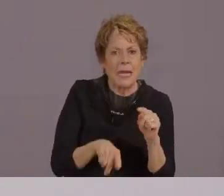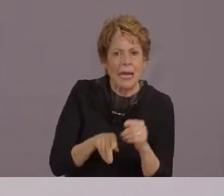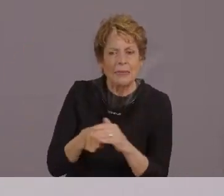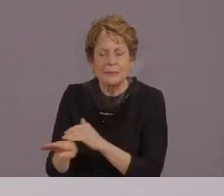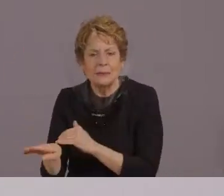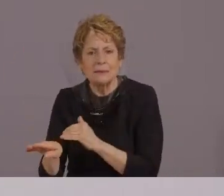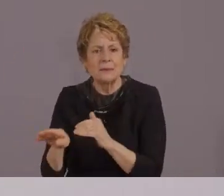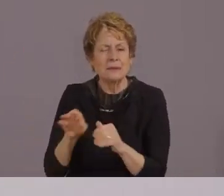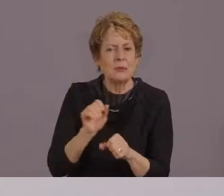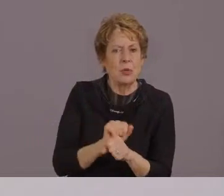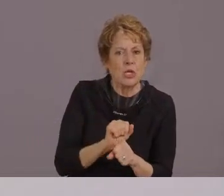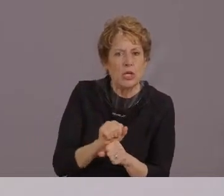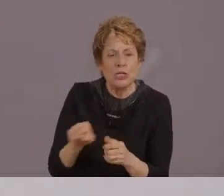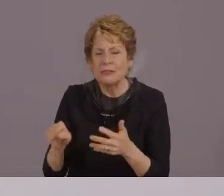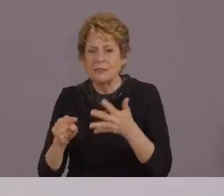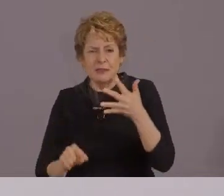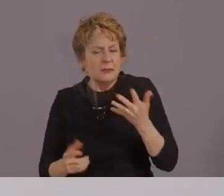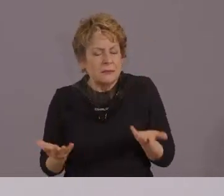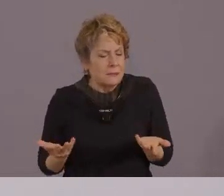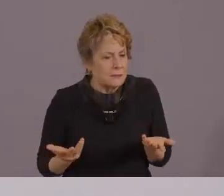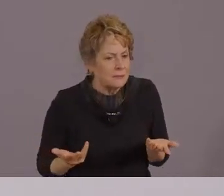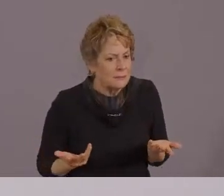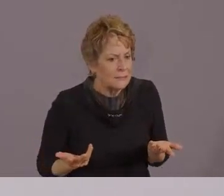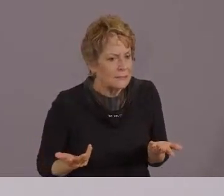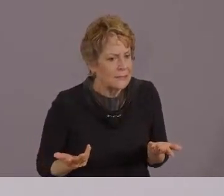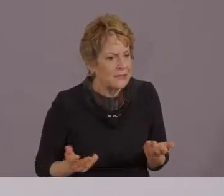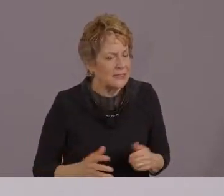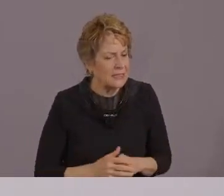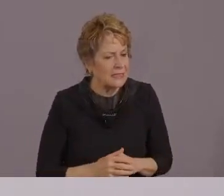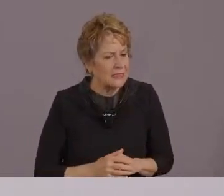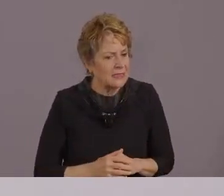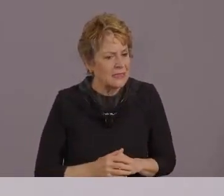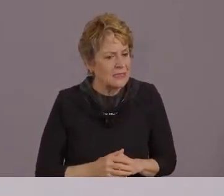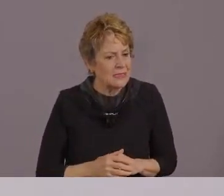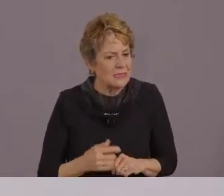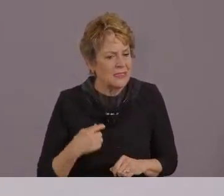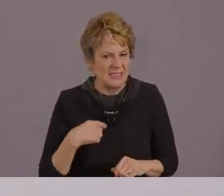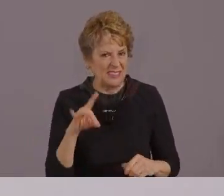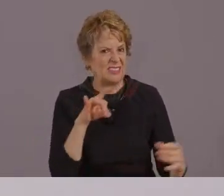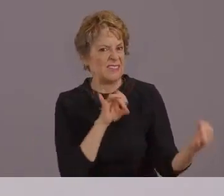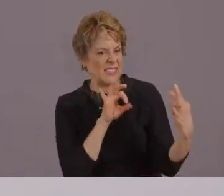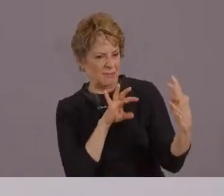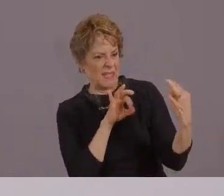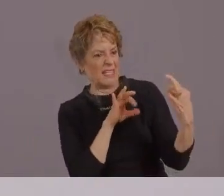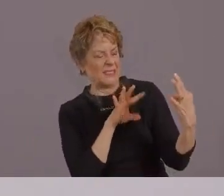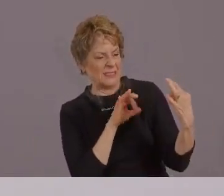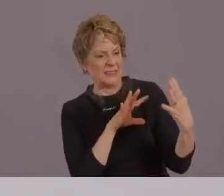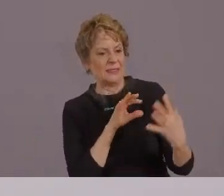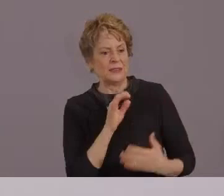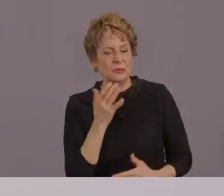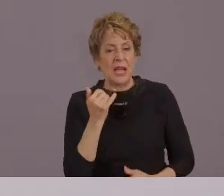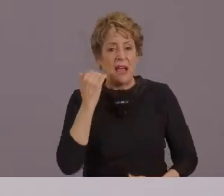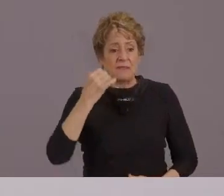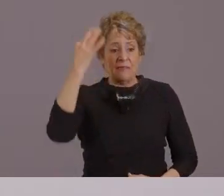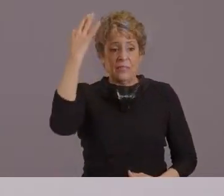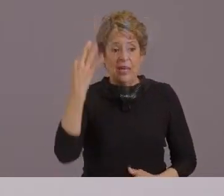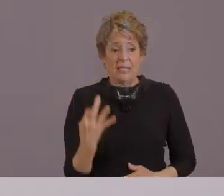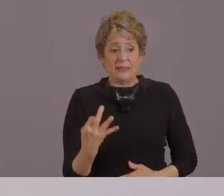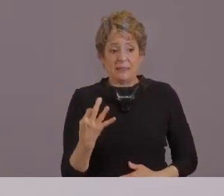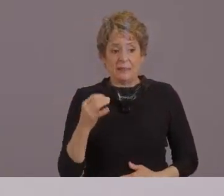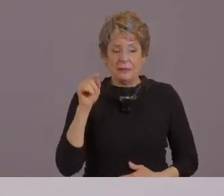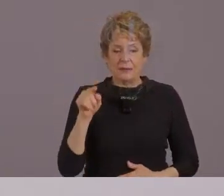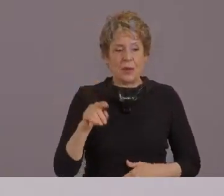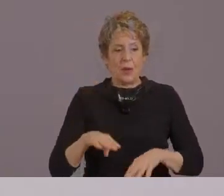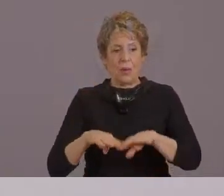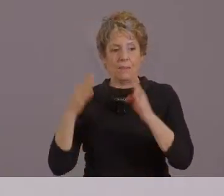why, like on Fridays, we're releasing them at 11. Because we heard that 8 a.m. was very difficult,